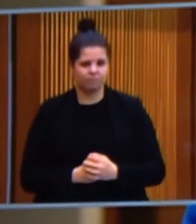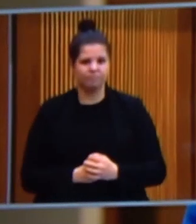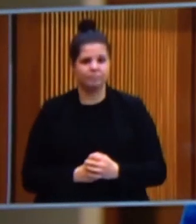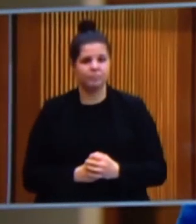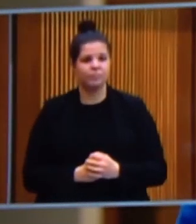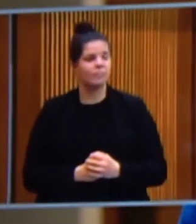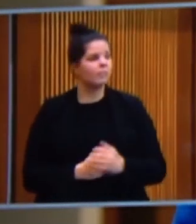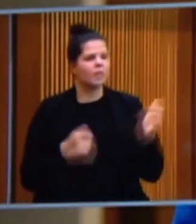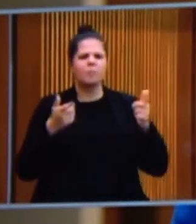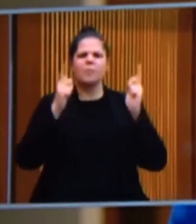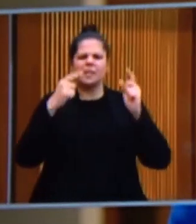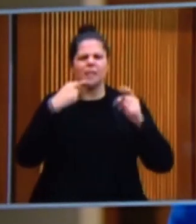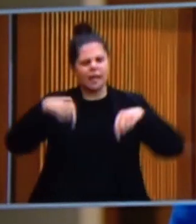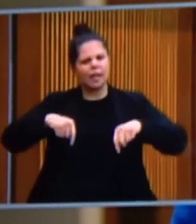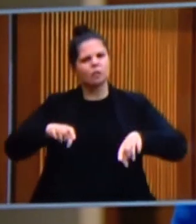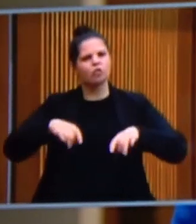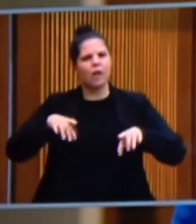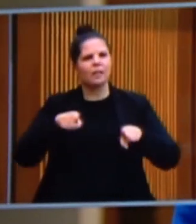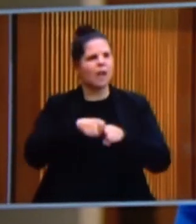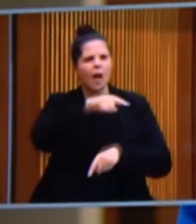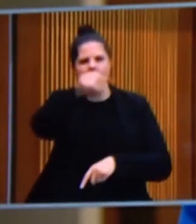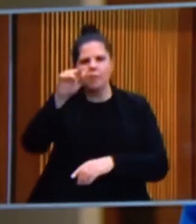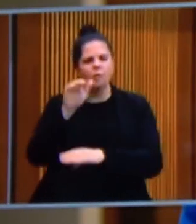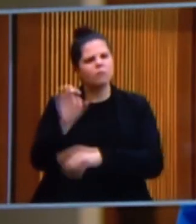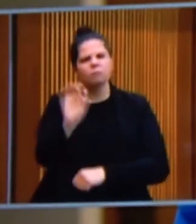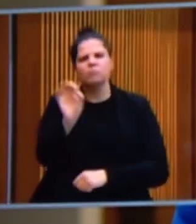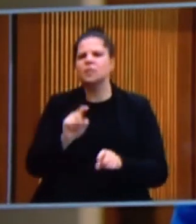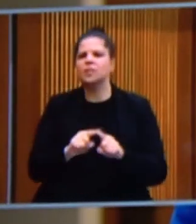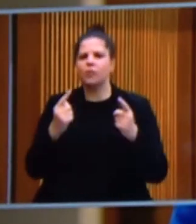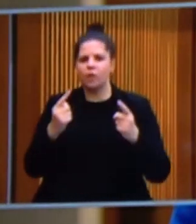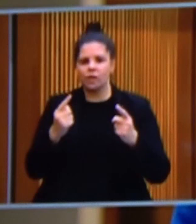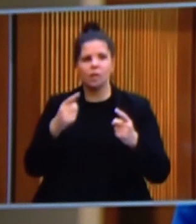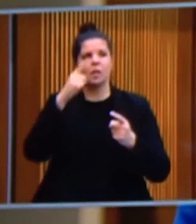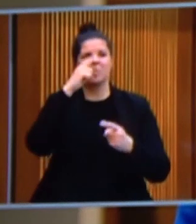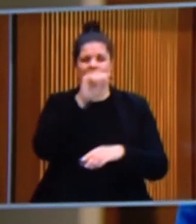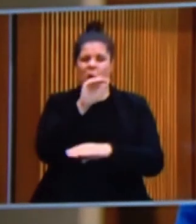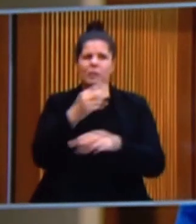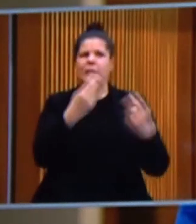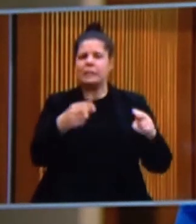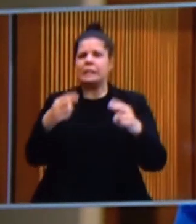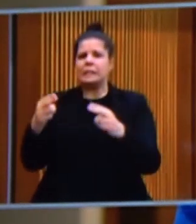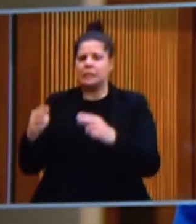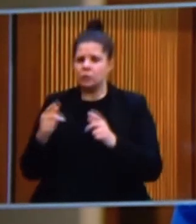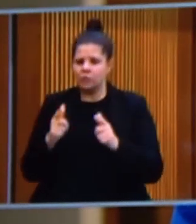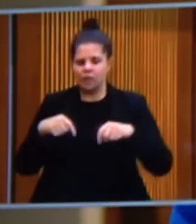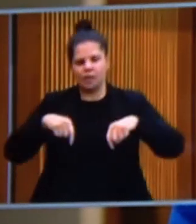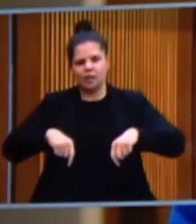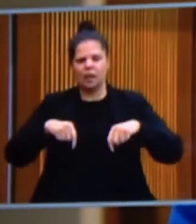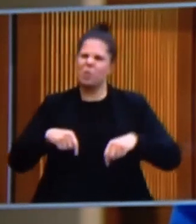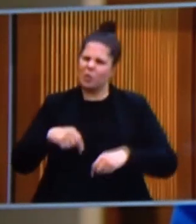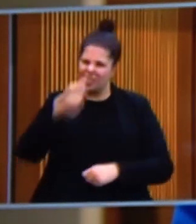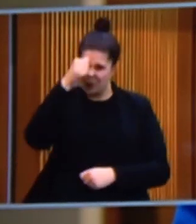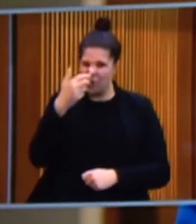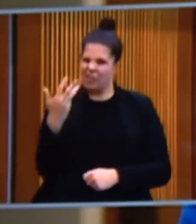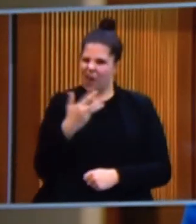that we are a very different context in Australia. Our death rate is lower, although those 19 deaths are a